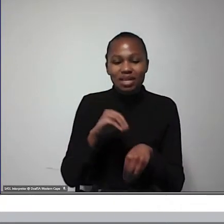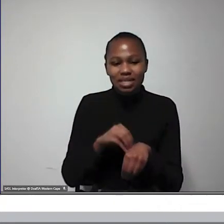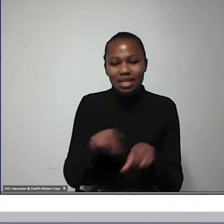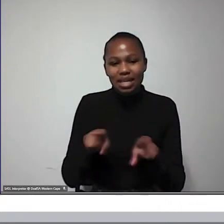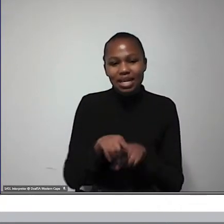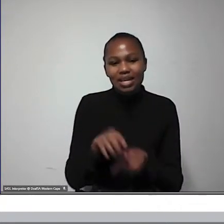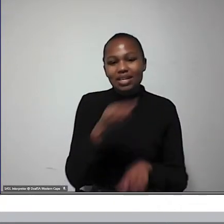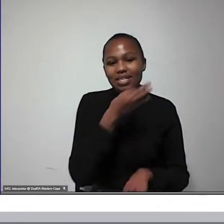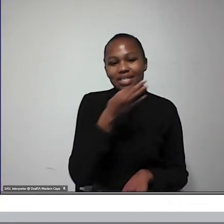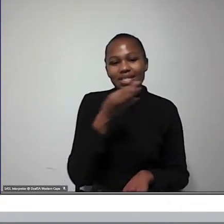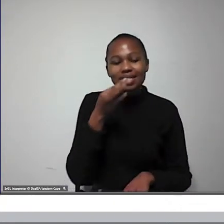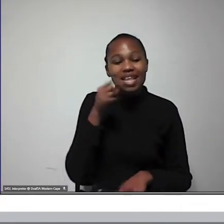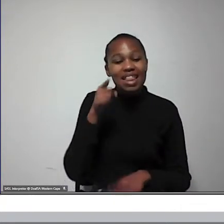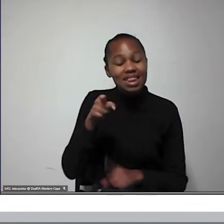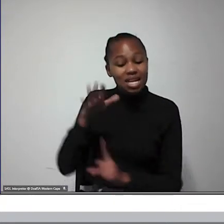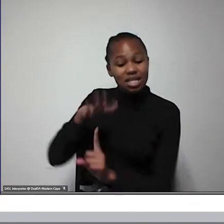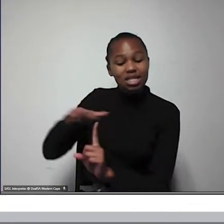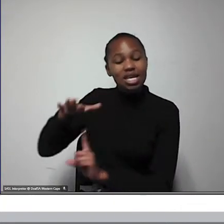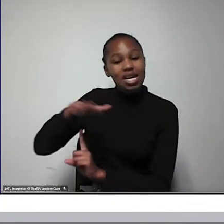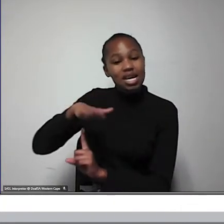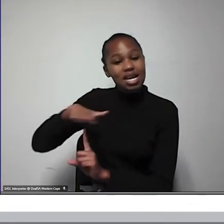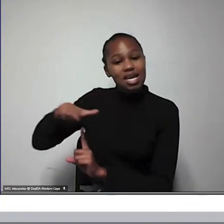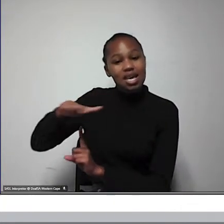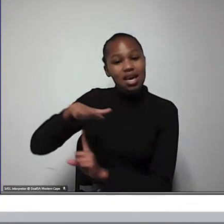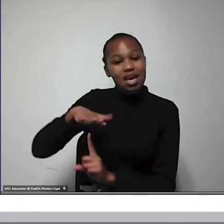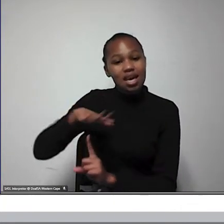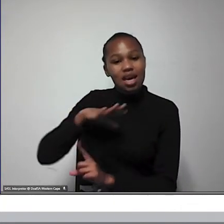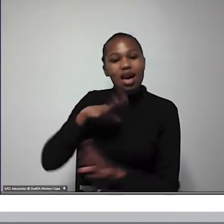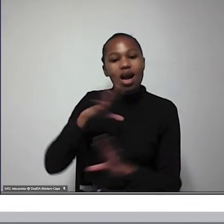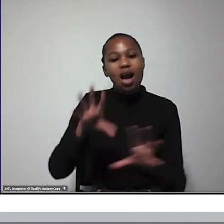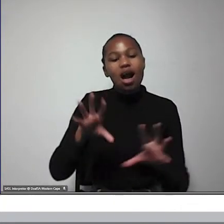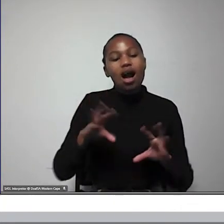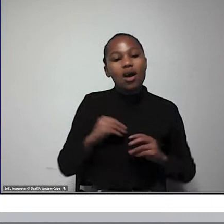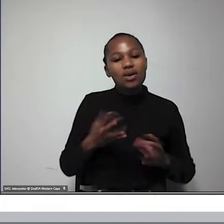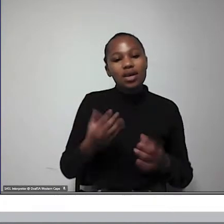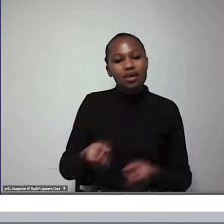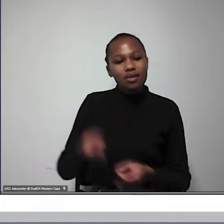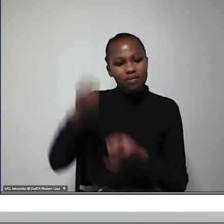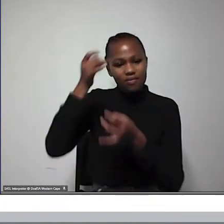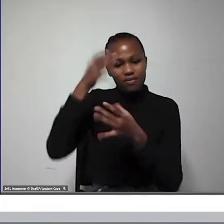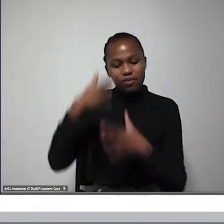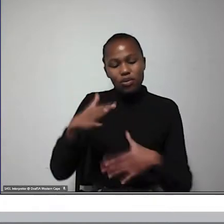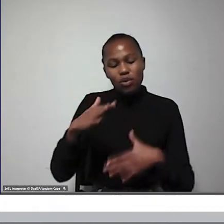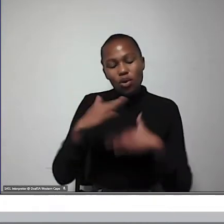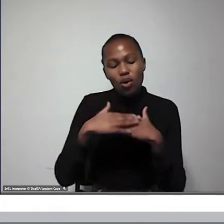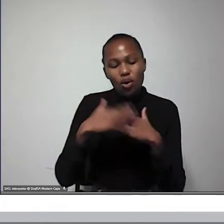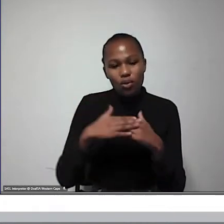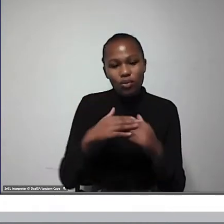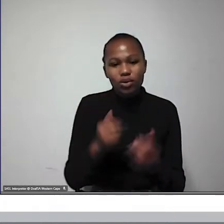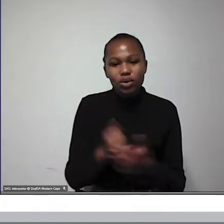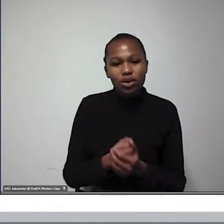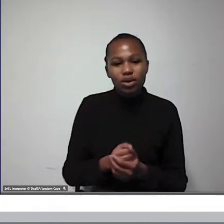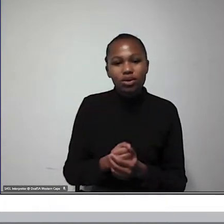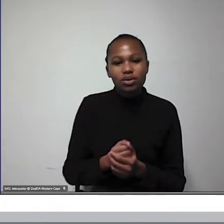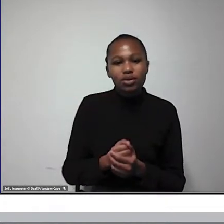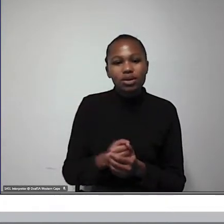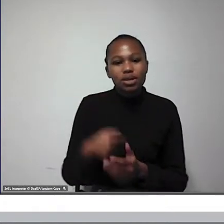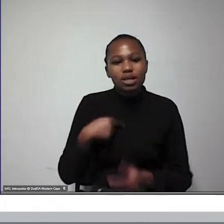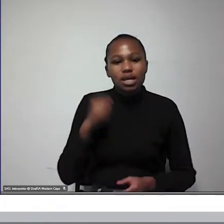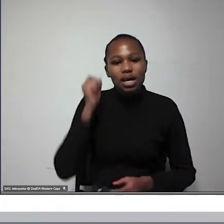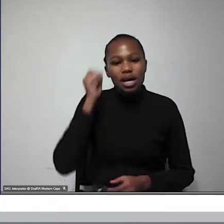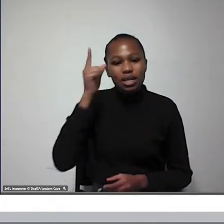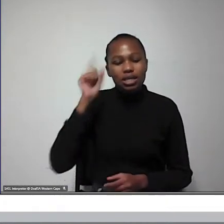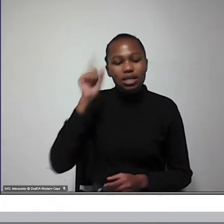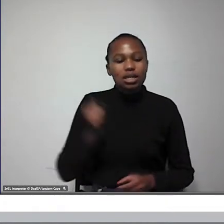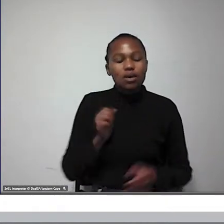area that we are allowed to get more feedback on. It is a competence of our standing committee.